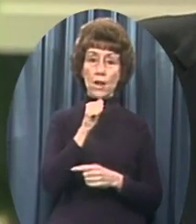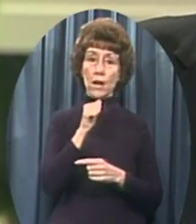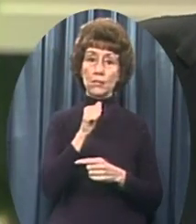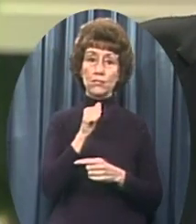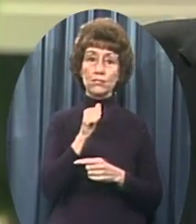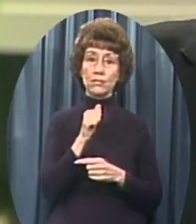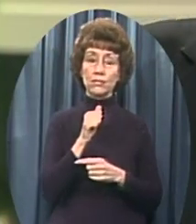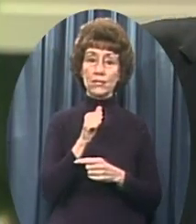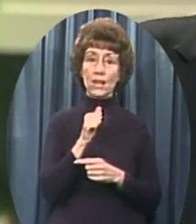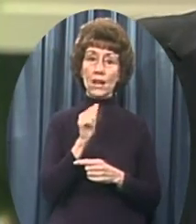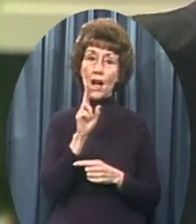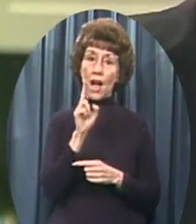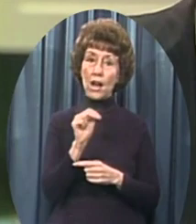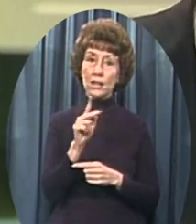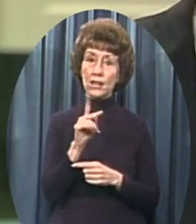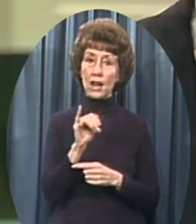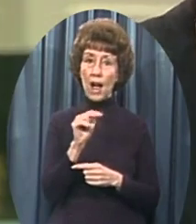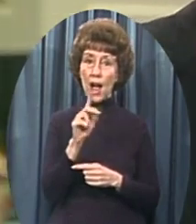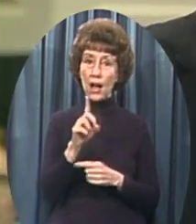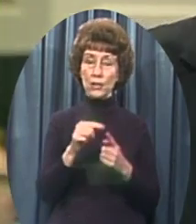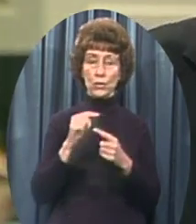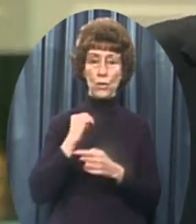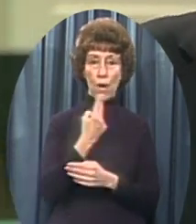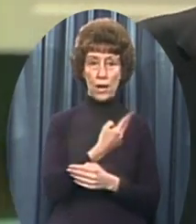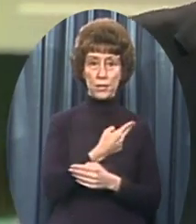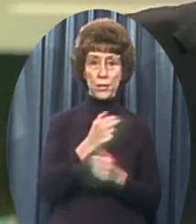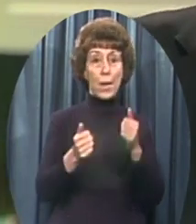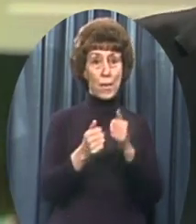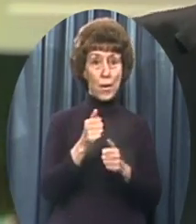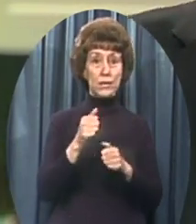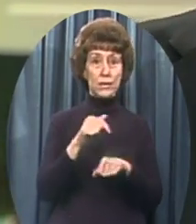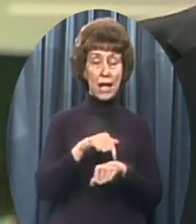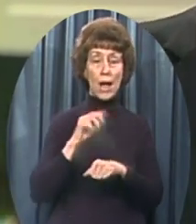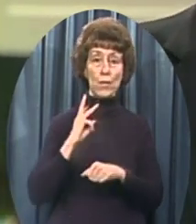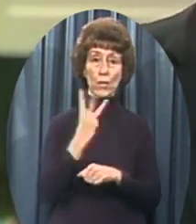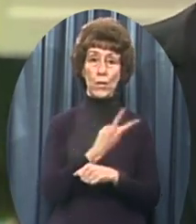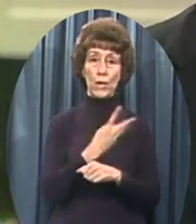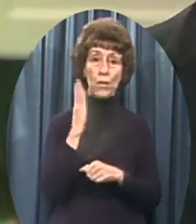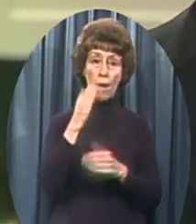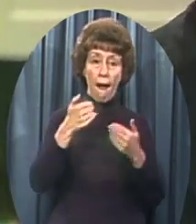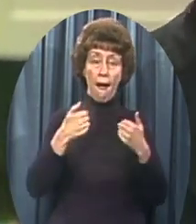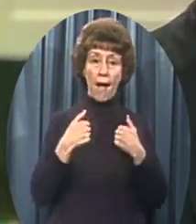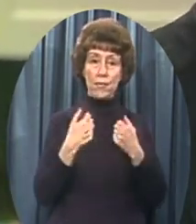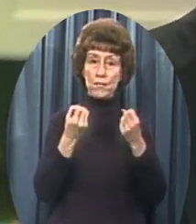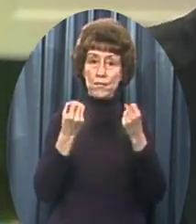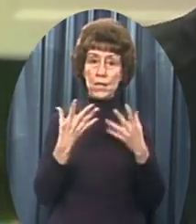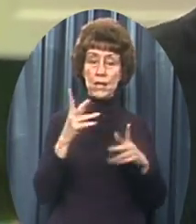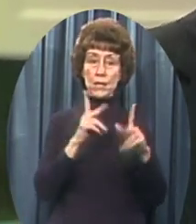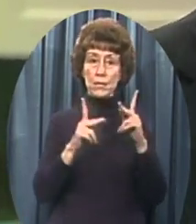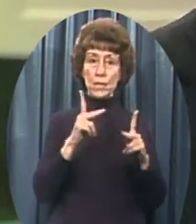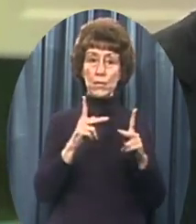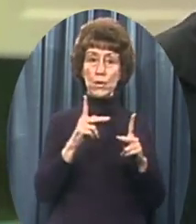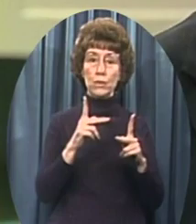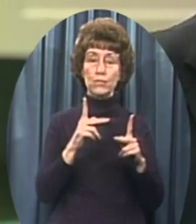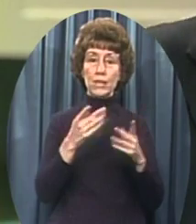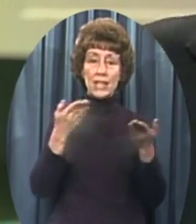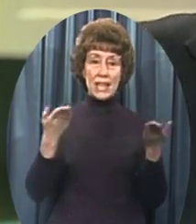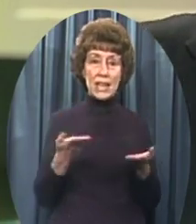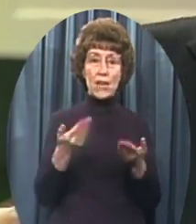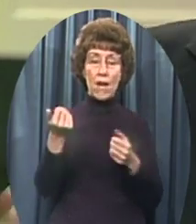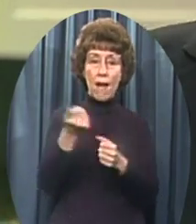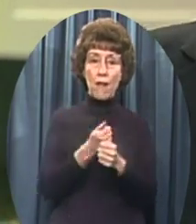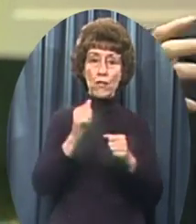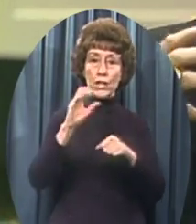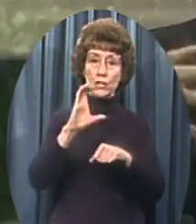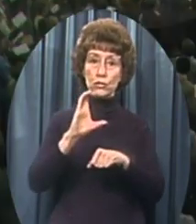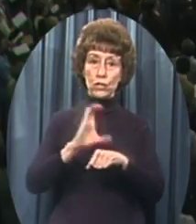we, on any given service around here, we'll have 4, 5, 6, sometimes a dozen members of the press crawling around the platform